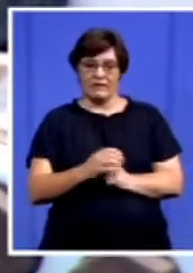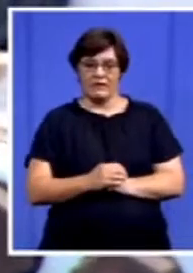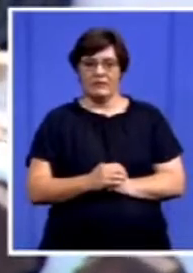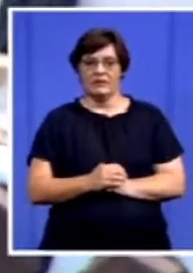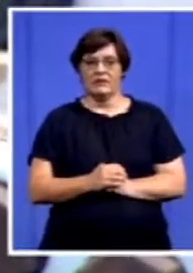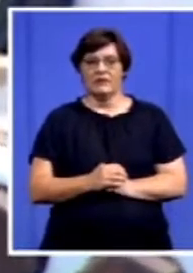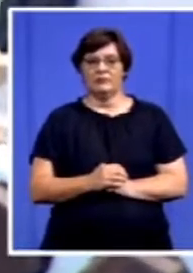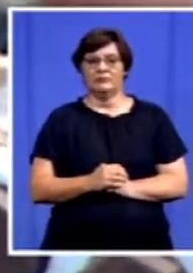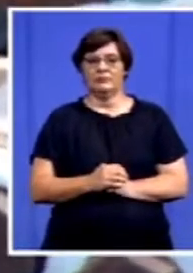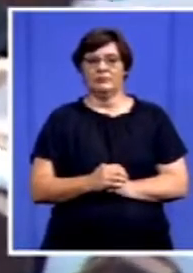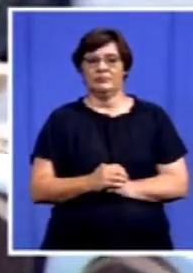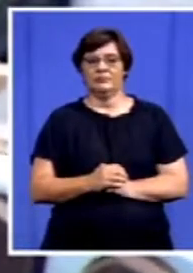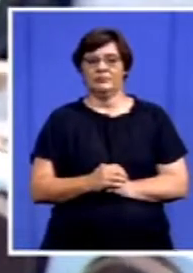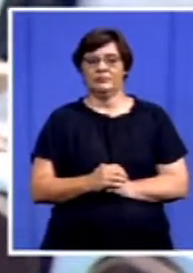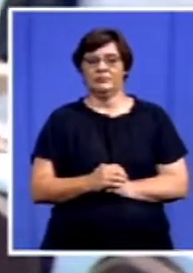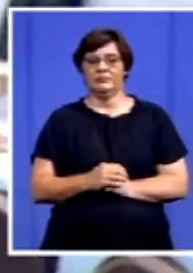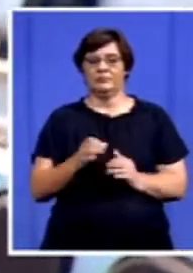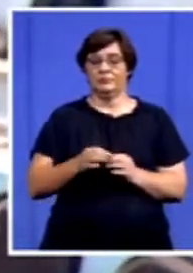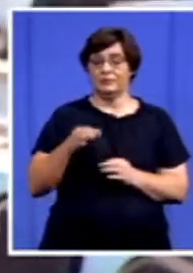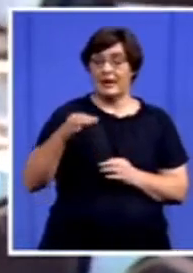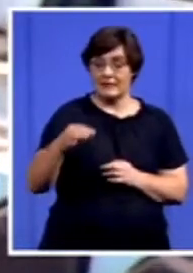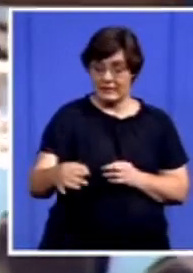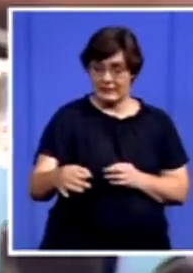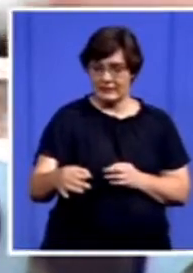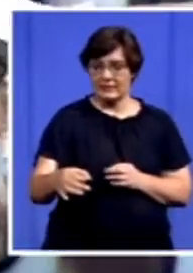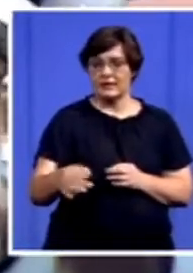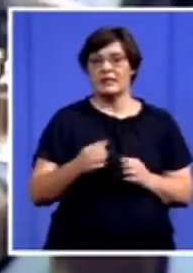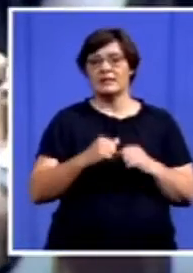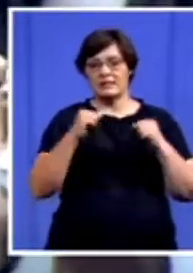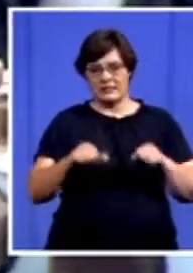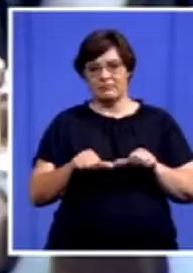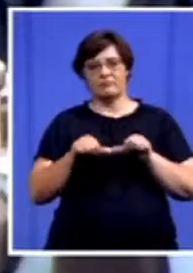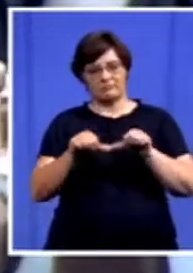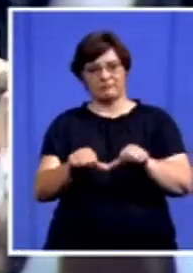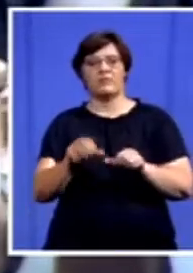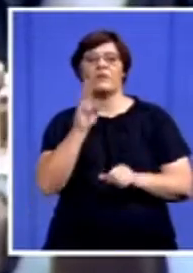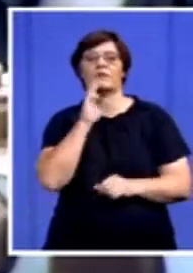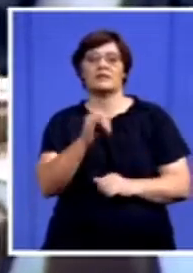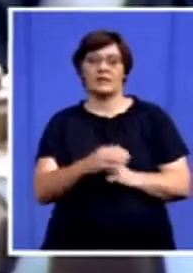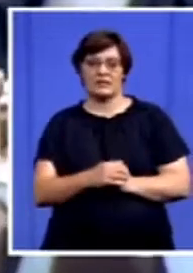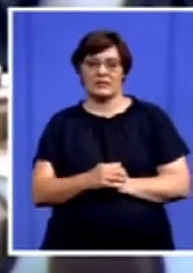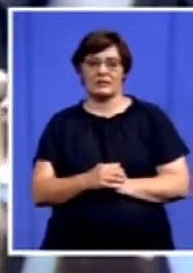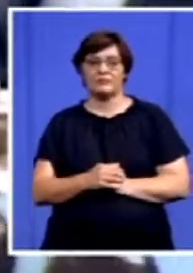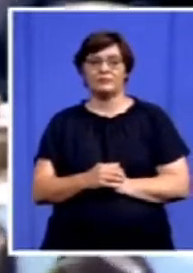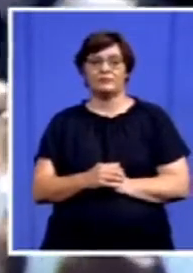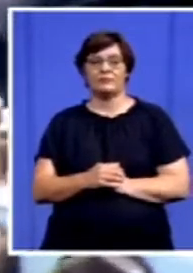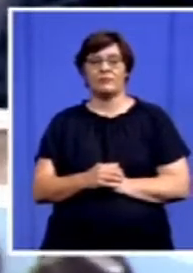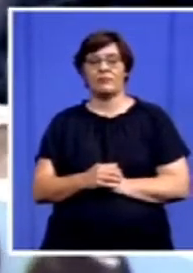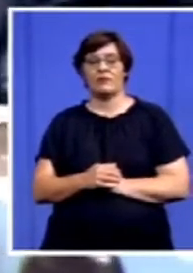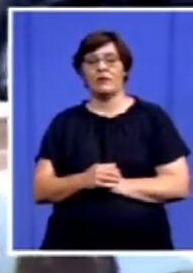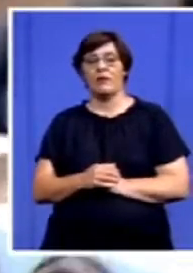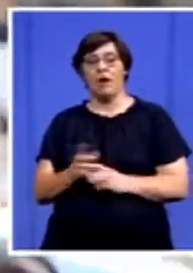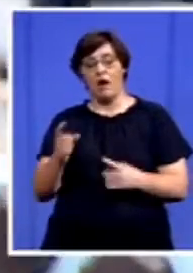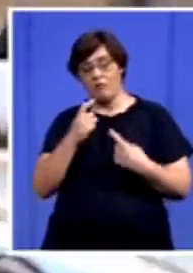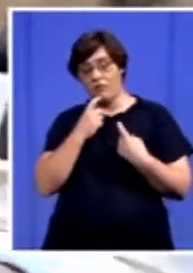extend, the system will still be having water. The beauty about it is that people are complaining about low pressure water,